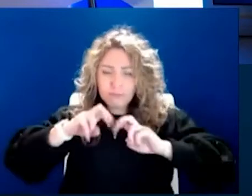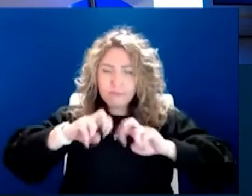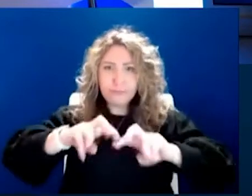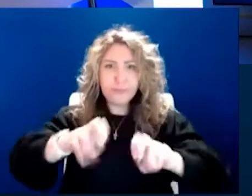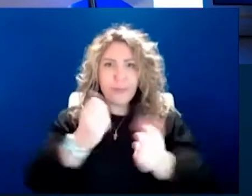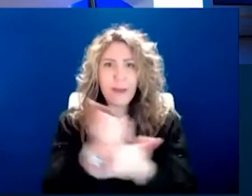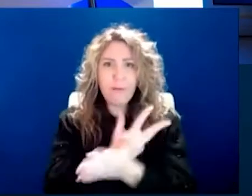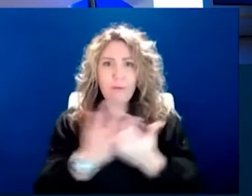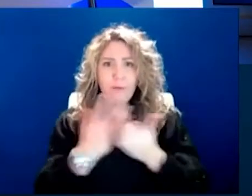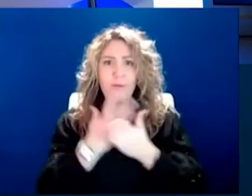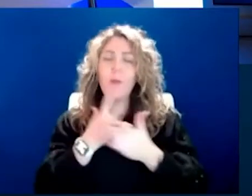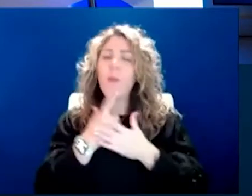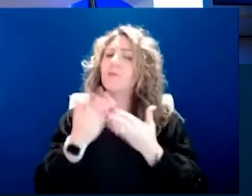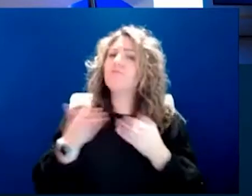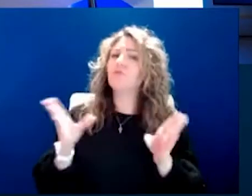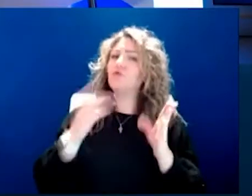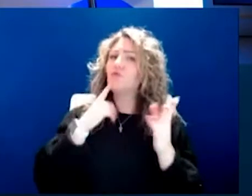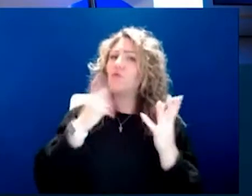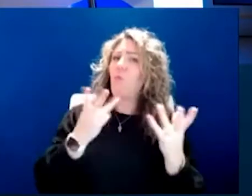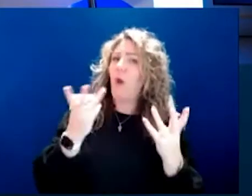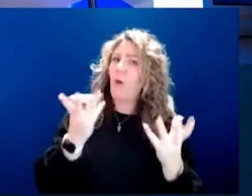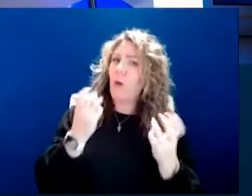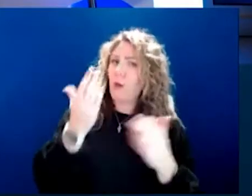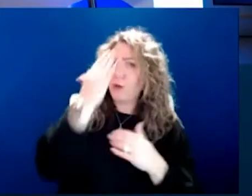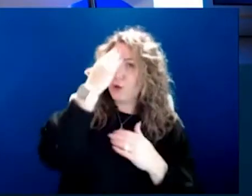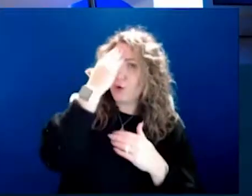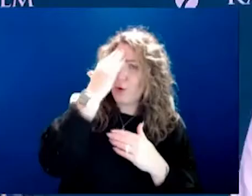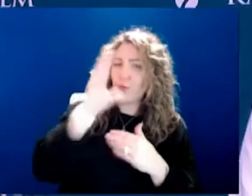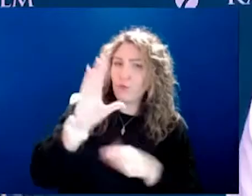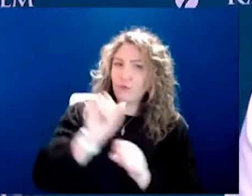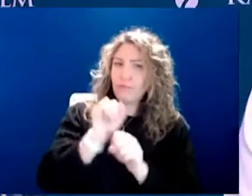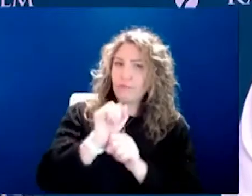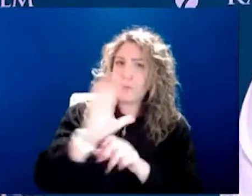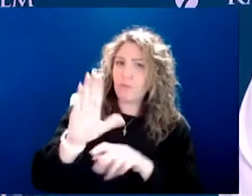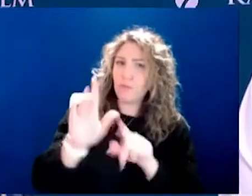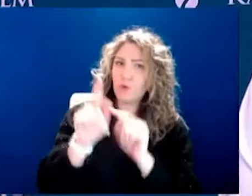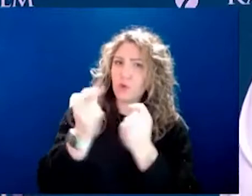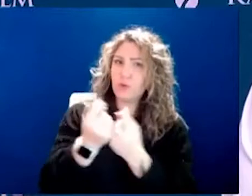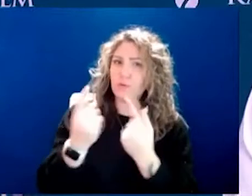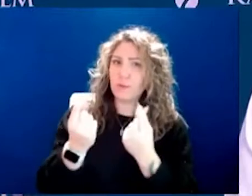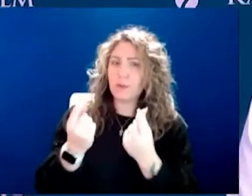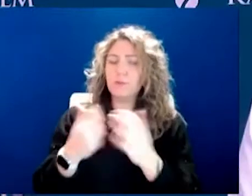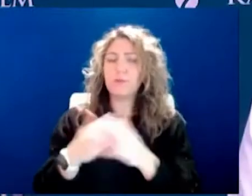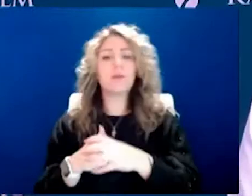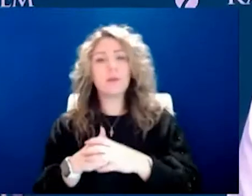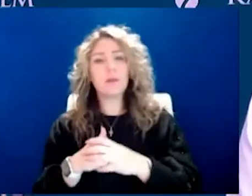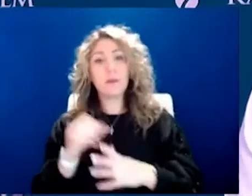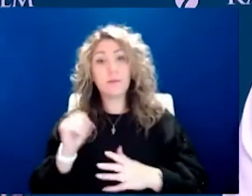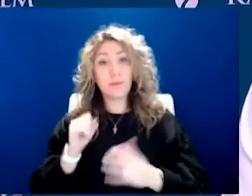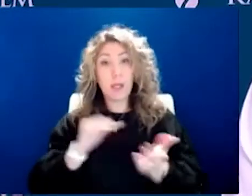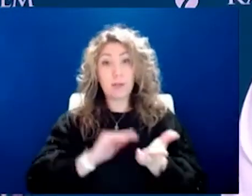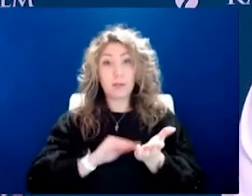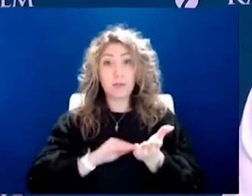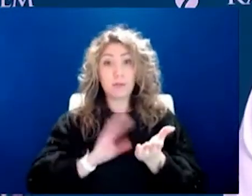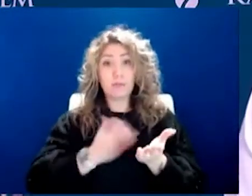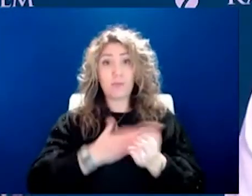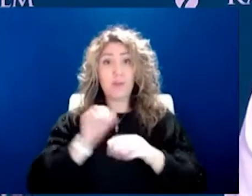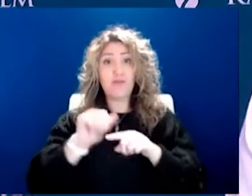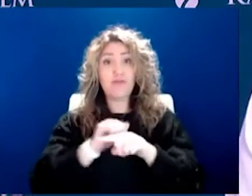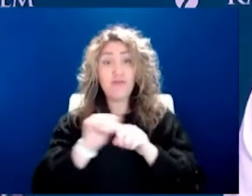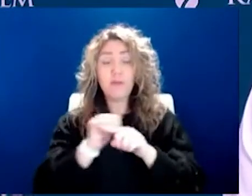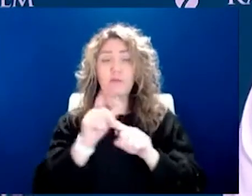you want people to know about the job your team does. Yeah, so as physicians, our training, really focuses